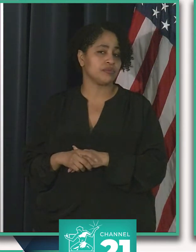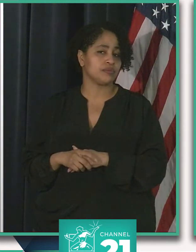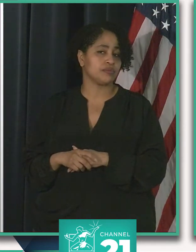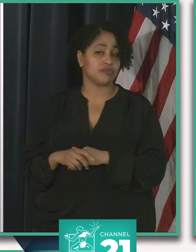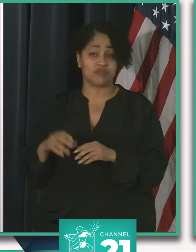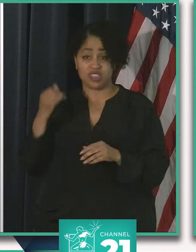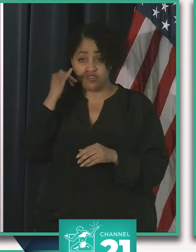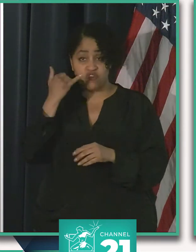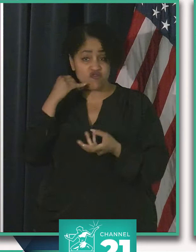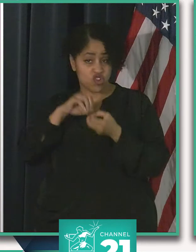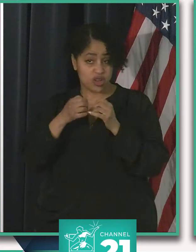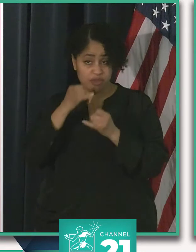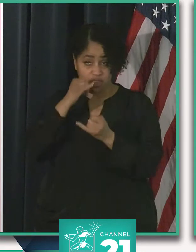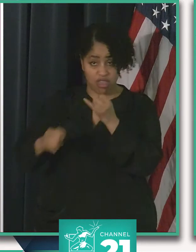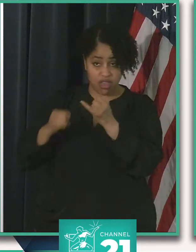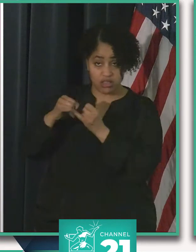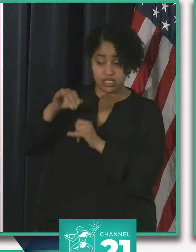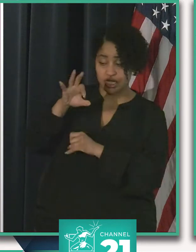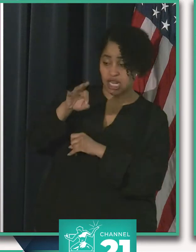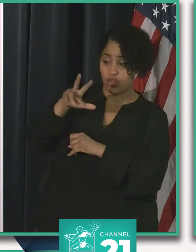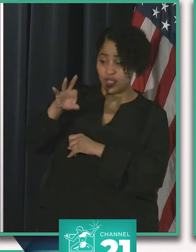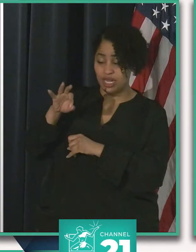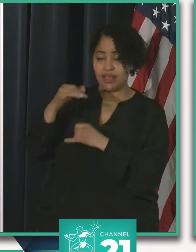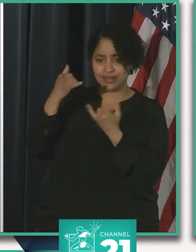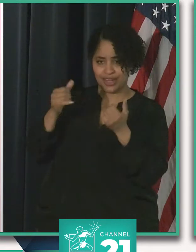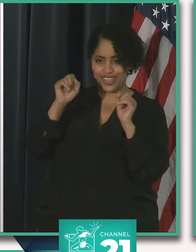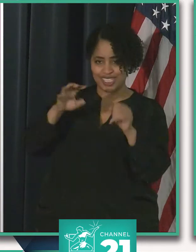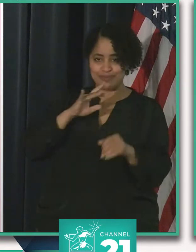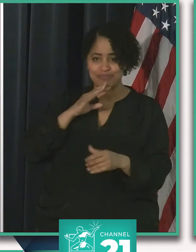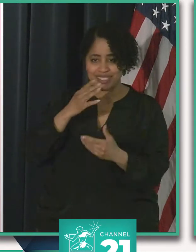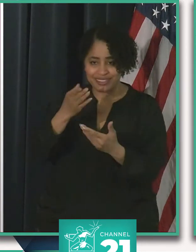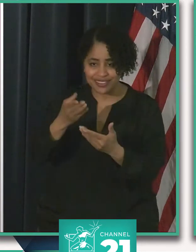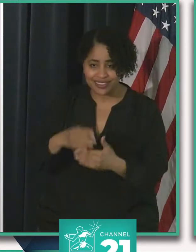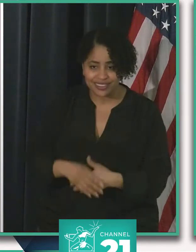939. Okay, if your number ends in 939, you've been unmuted.